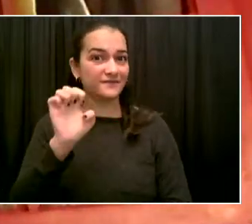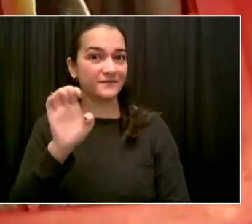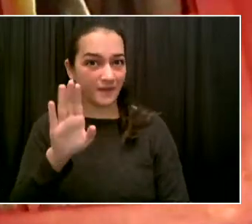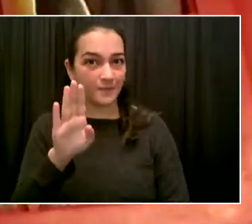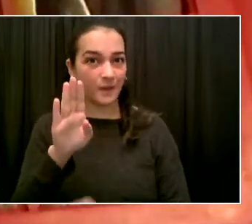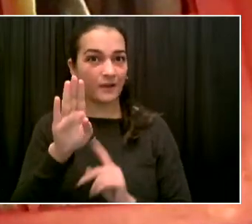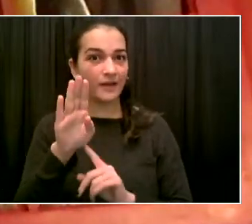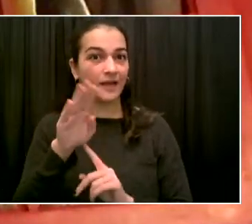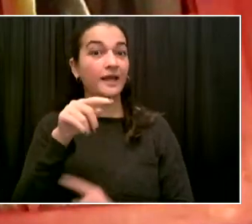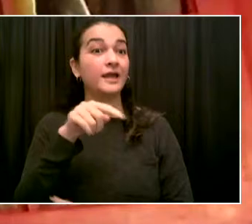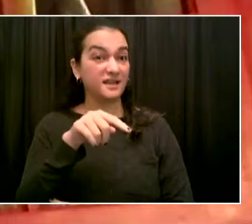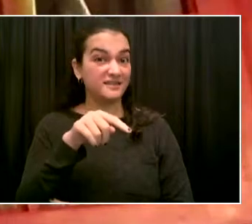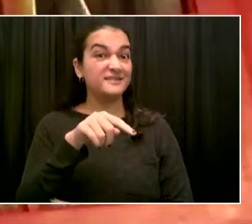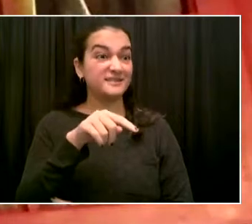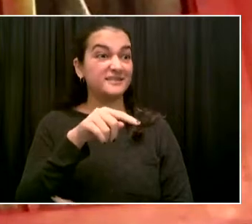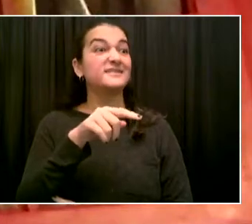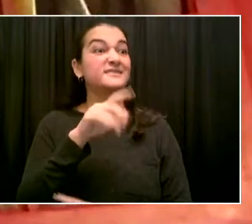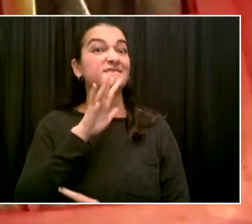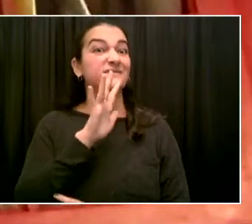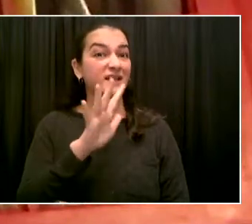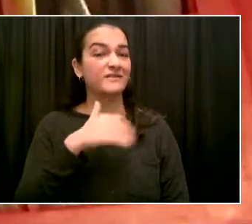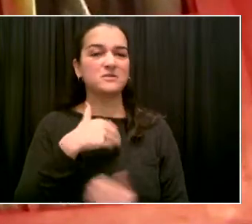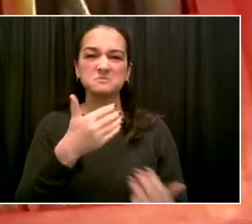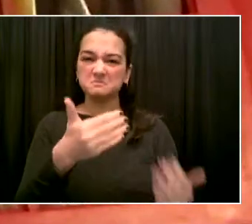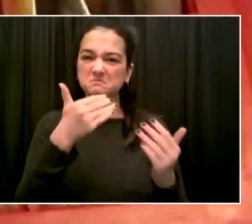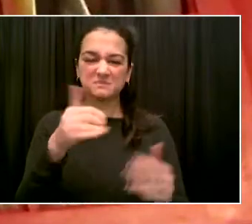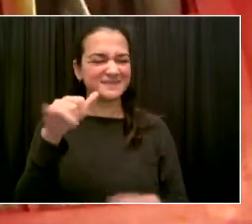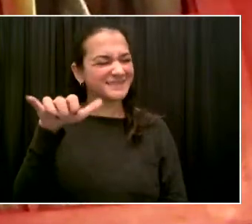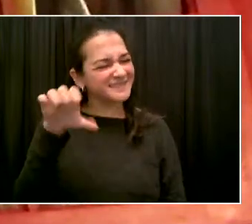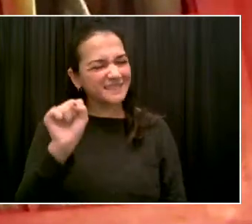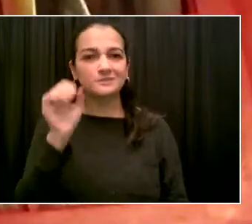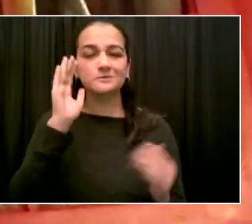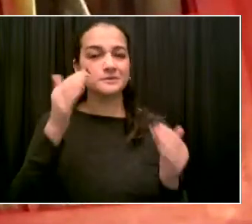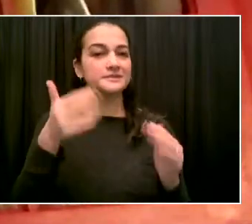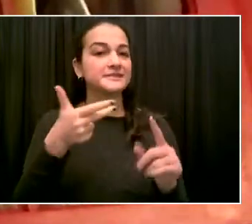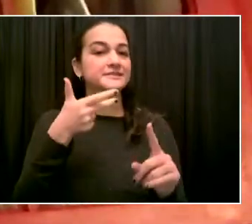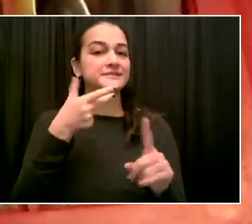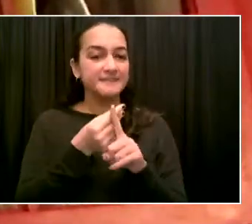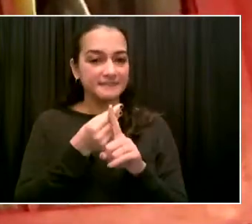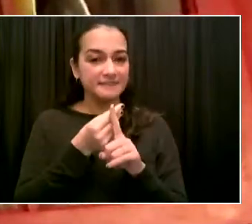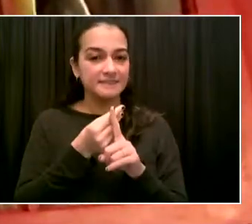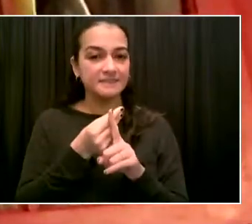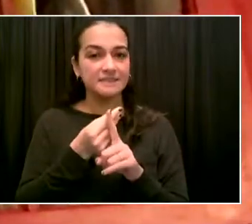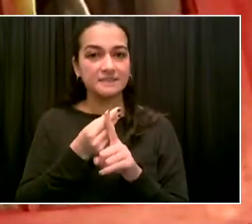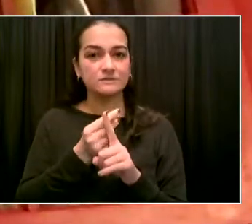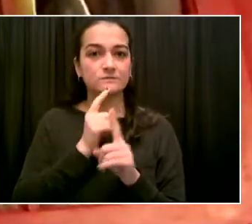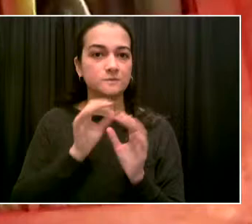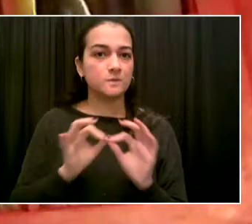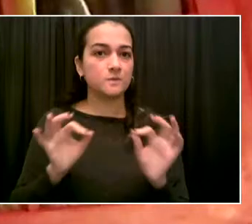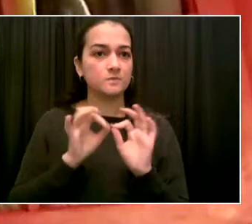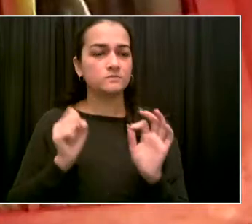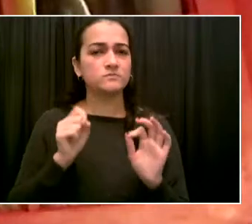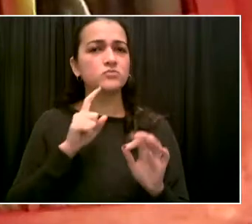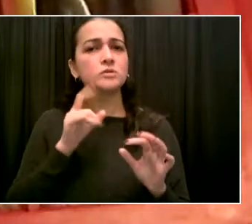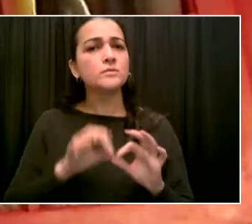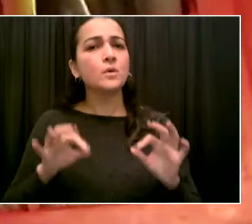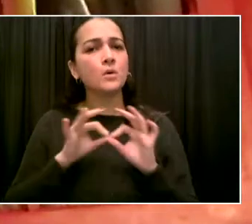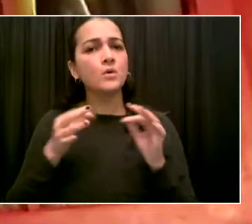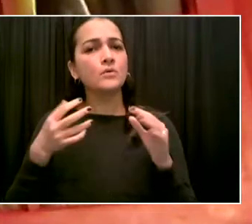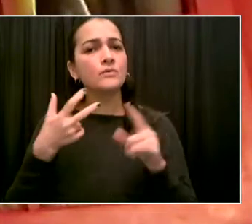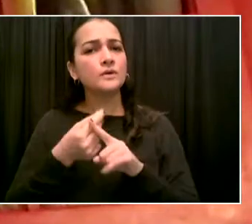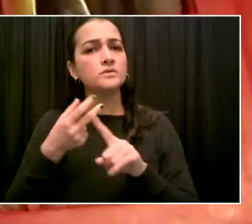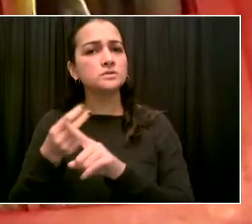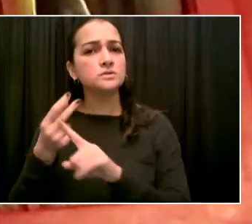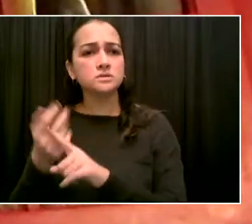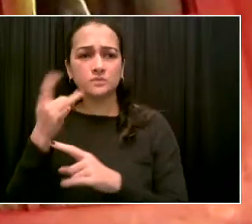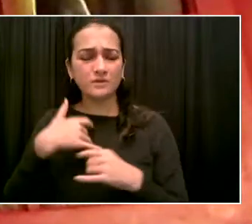vaccine. And it'll protect her. It'll protect those around her.